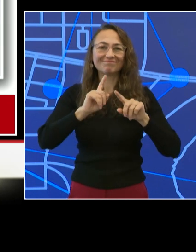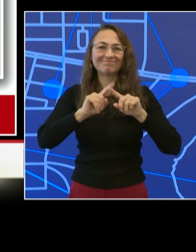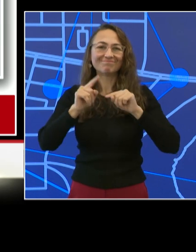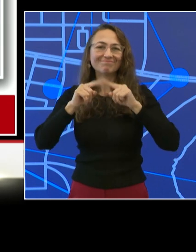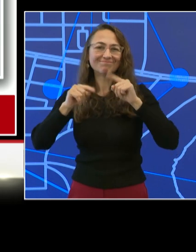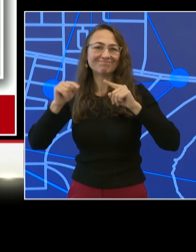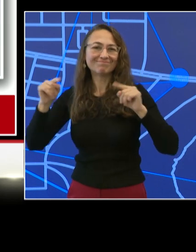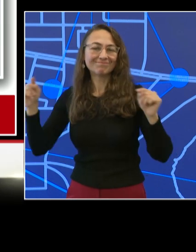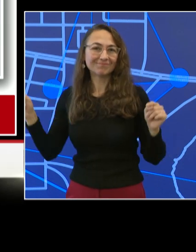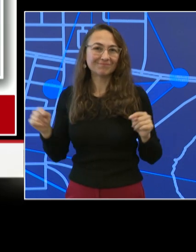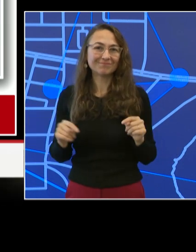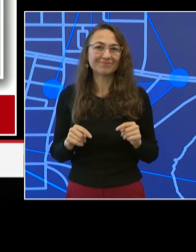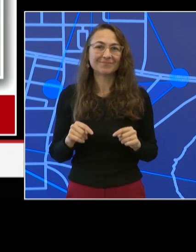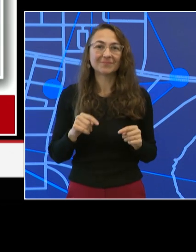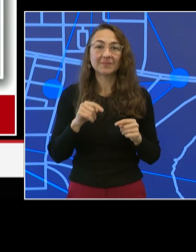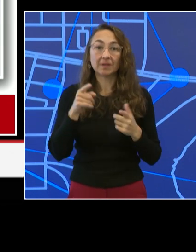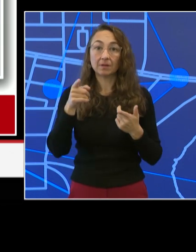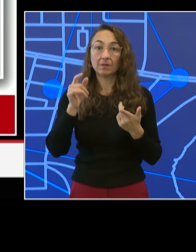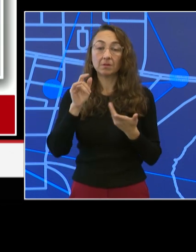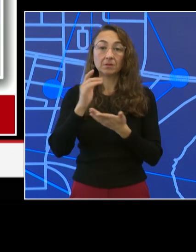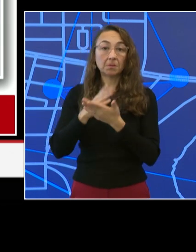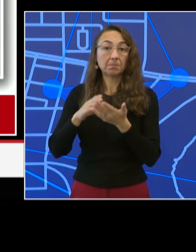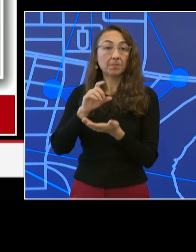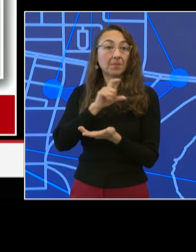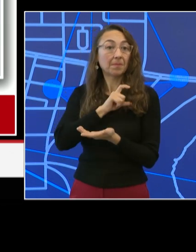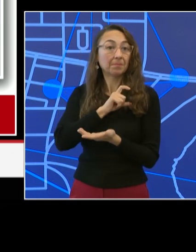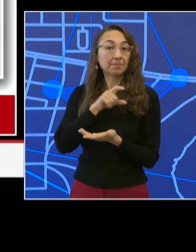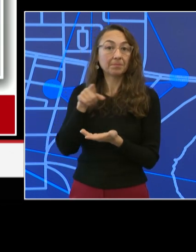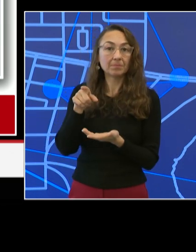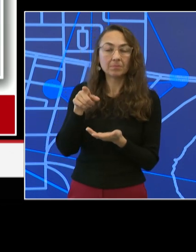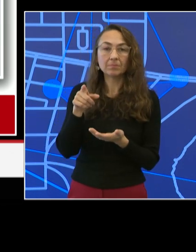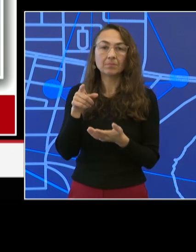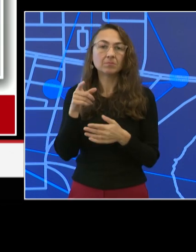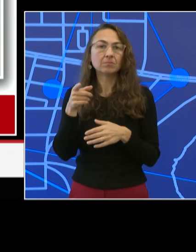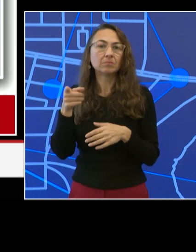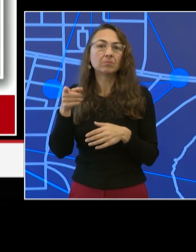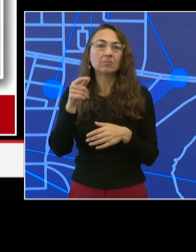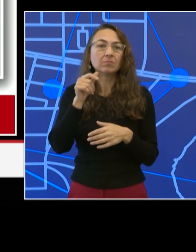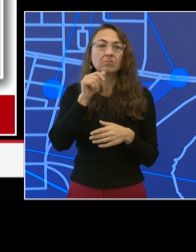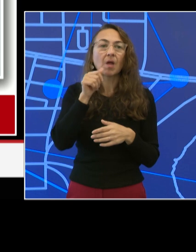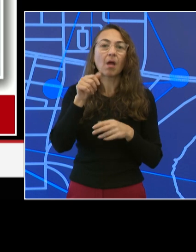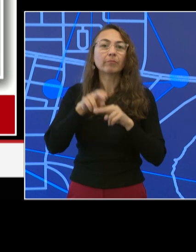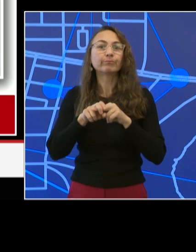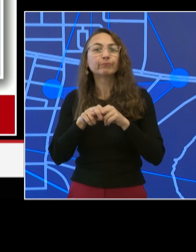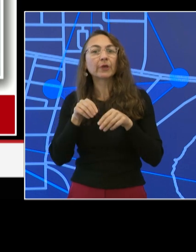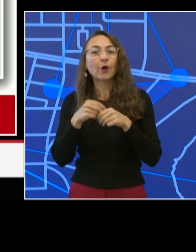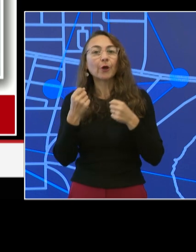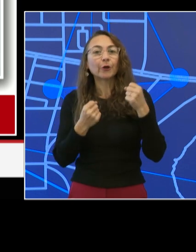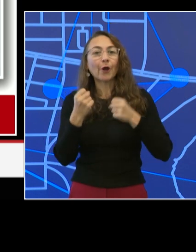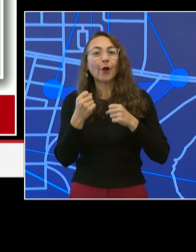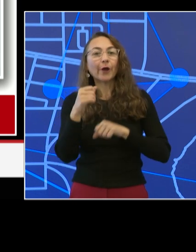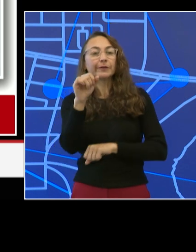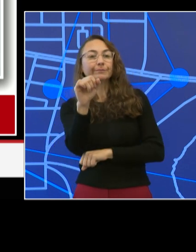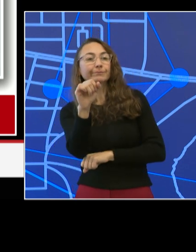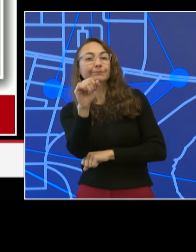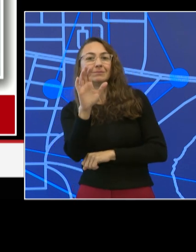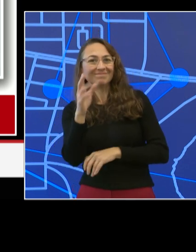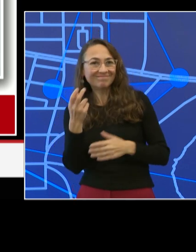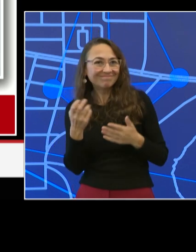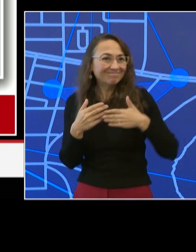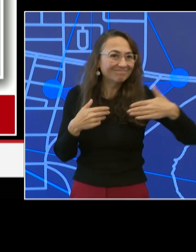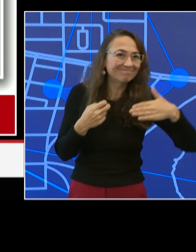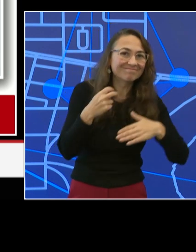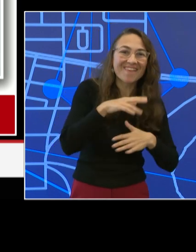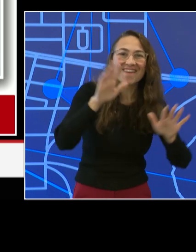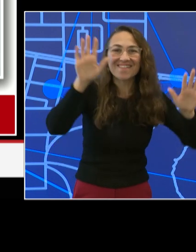their cruisers together for birthday parades. Whatever it takes, our community outreach team rises to the challenge. Nothing is